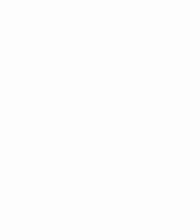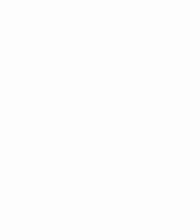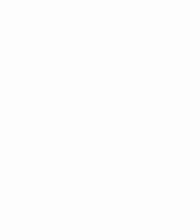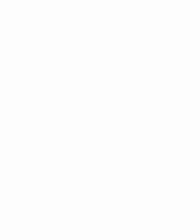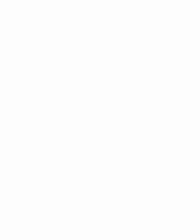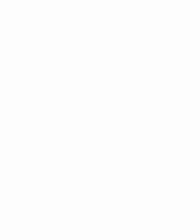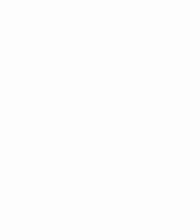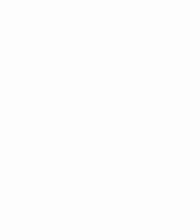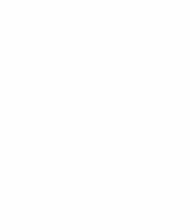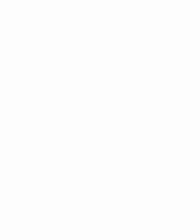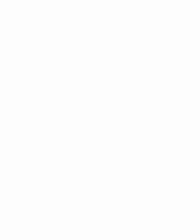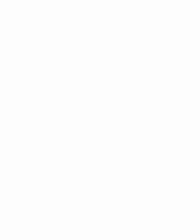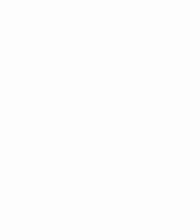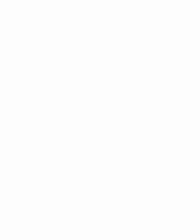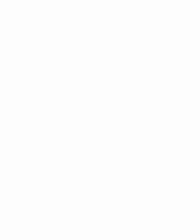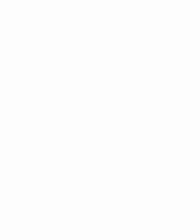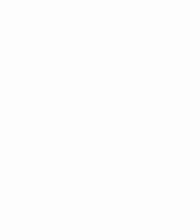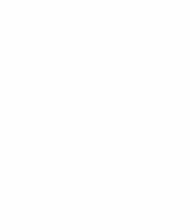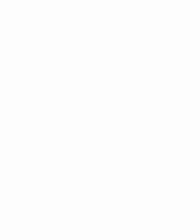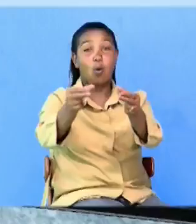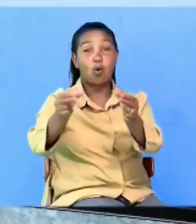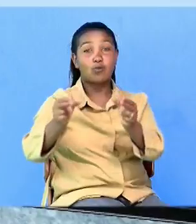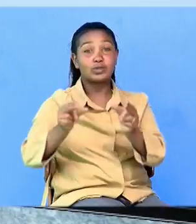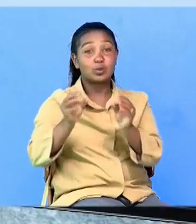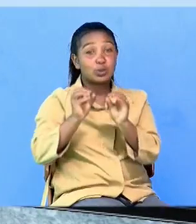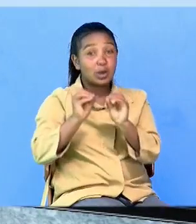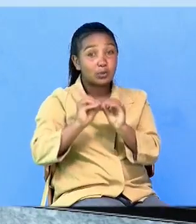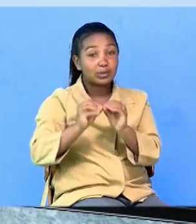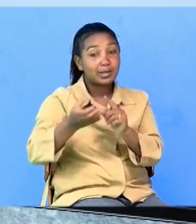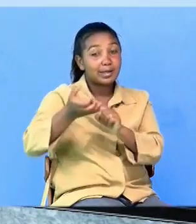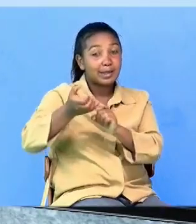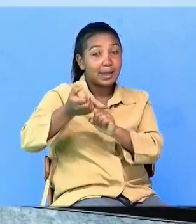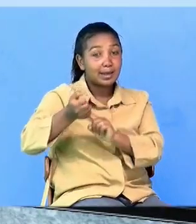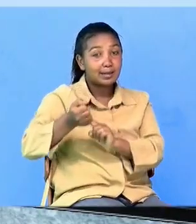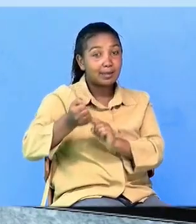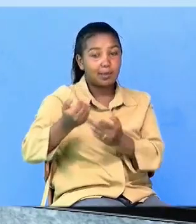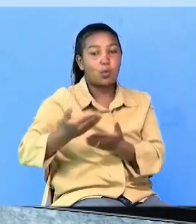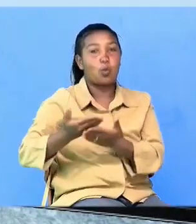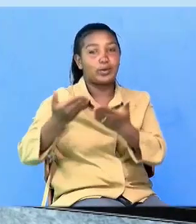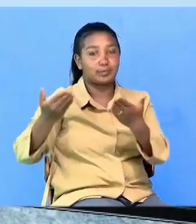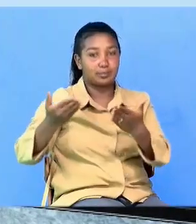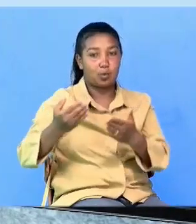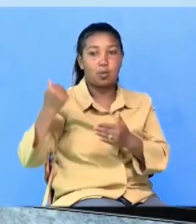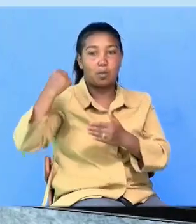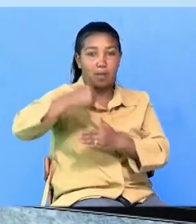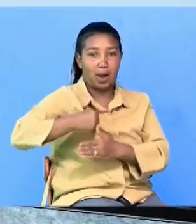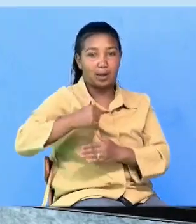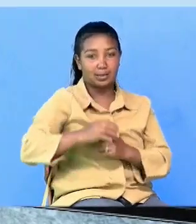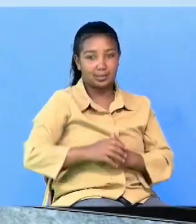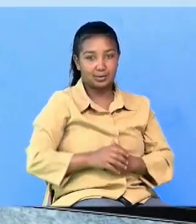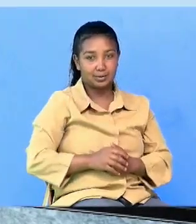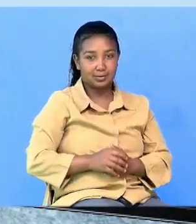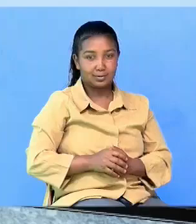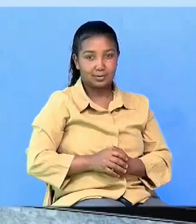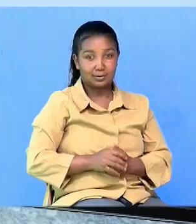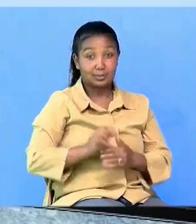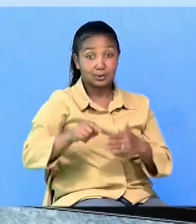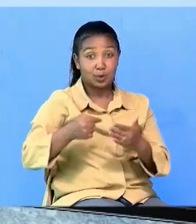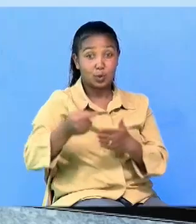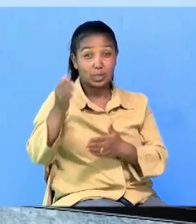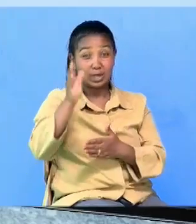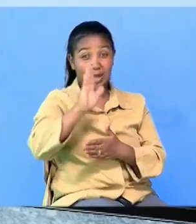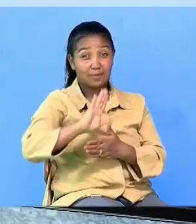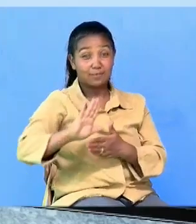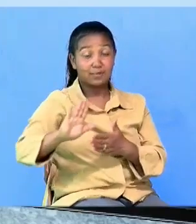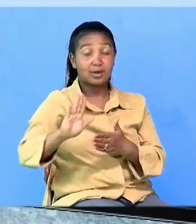goes to office without carrying her wet bag. You see? So